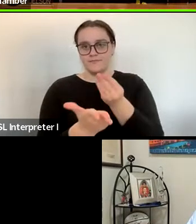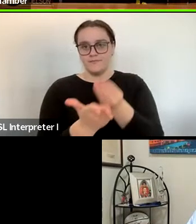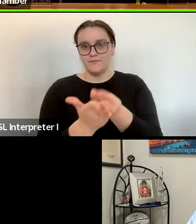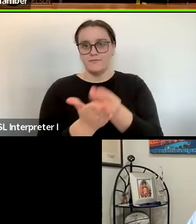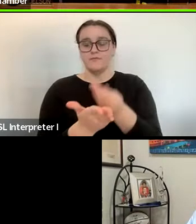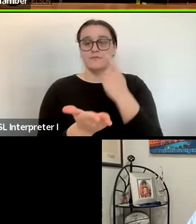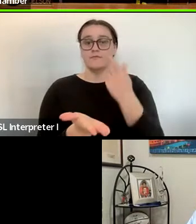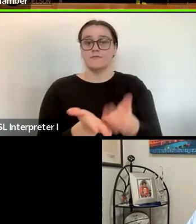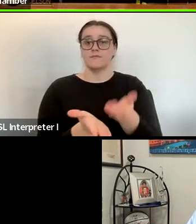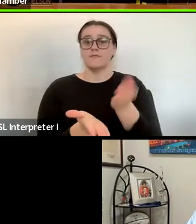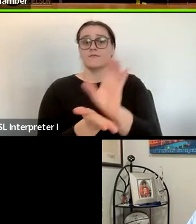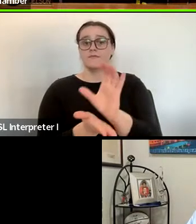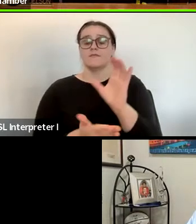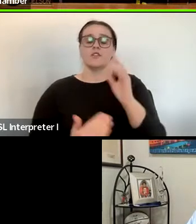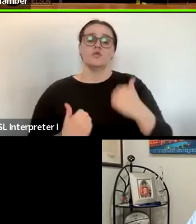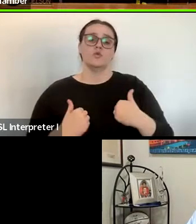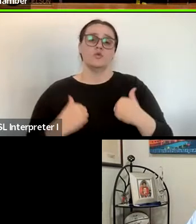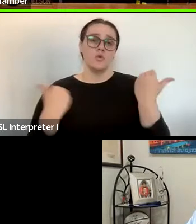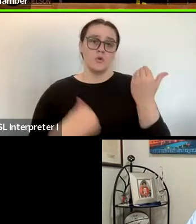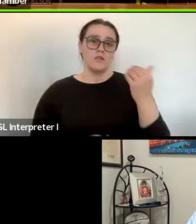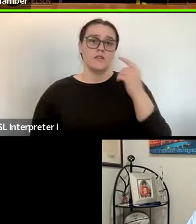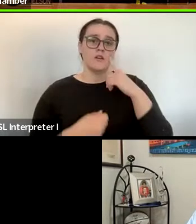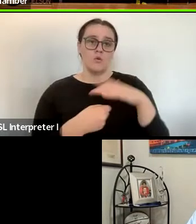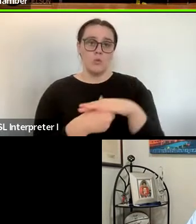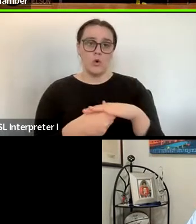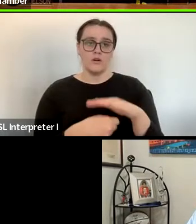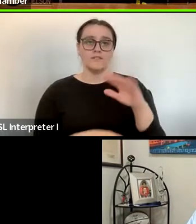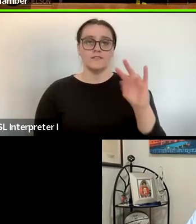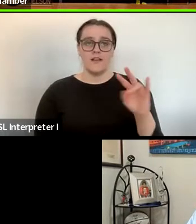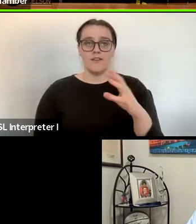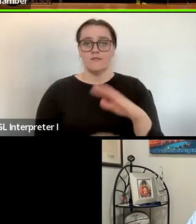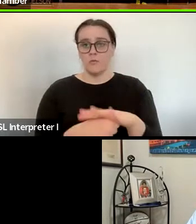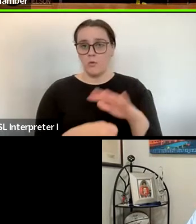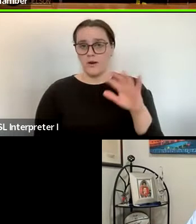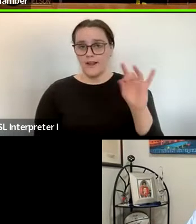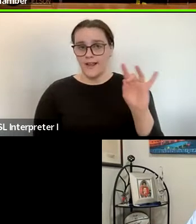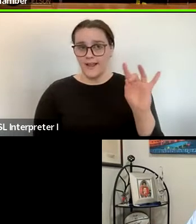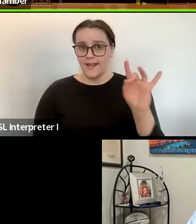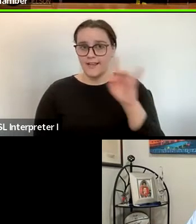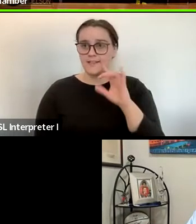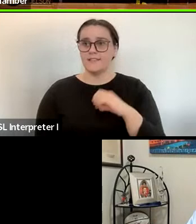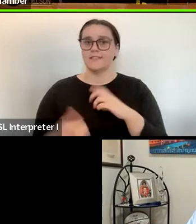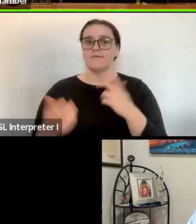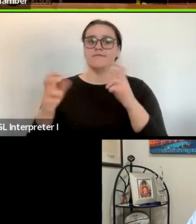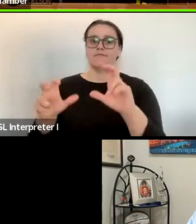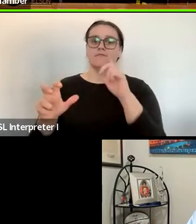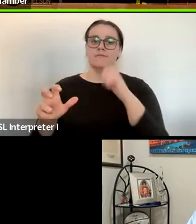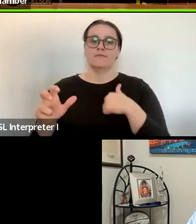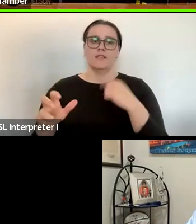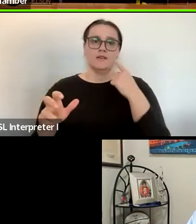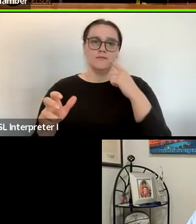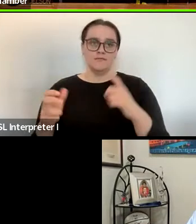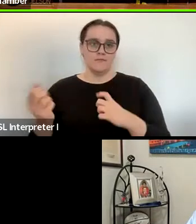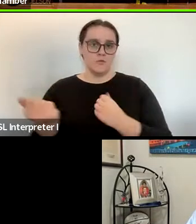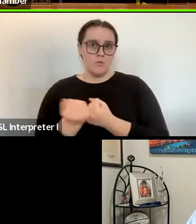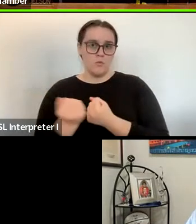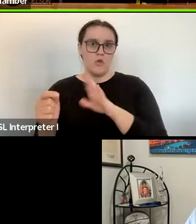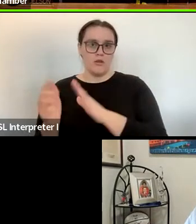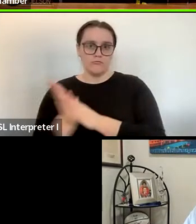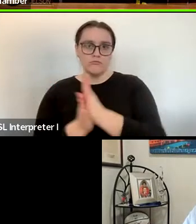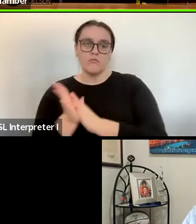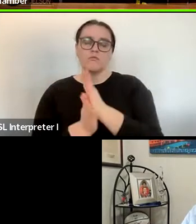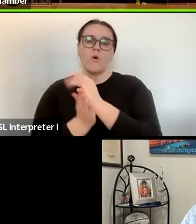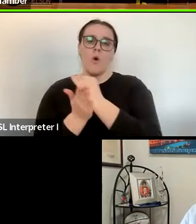7 and 8 an opportunity to break the cycle of violence through social programs and sports, the arts, and education. It is hoped that the fund will help to